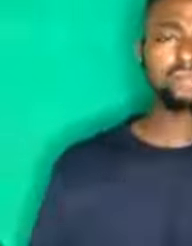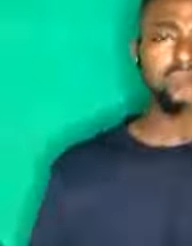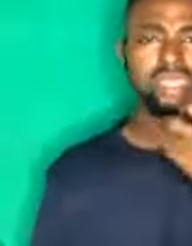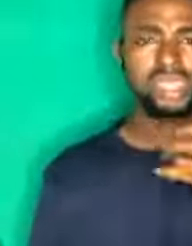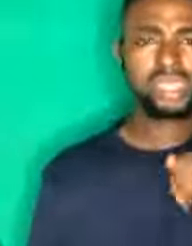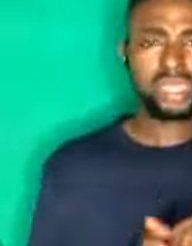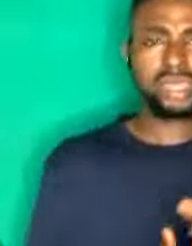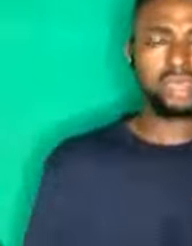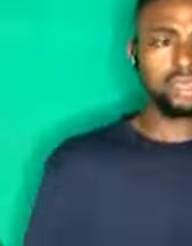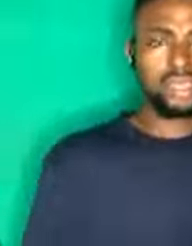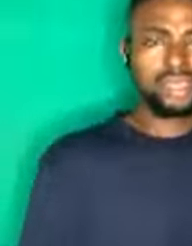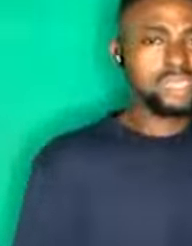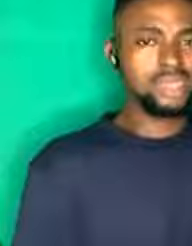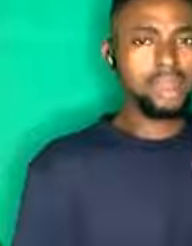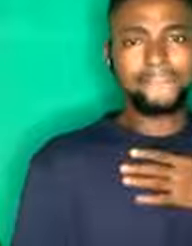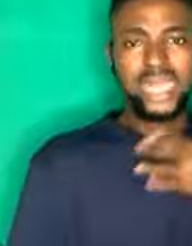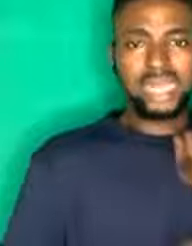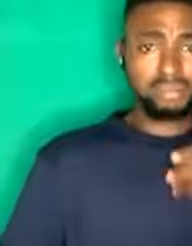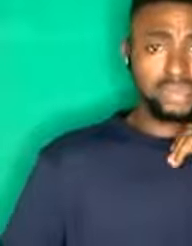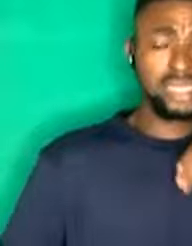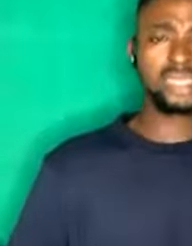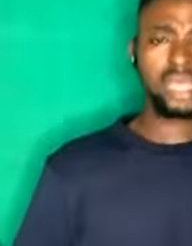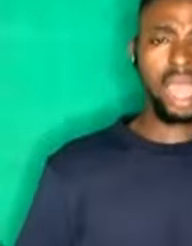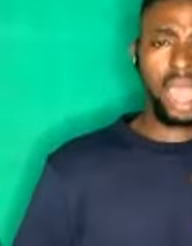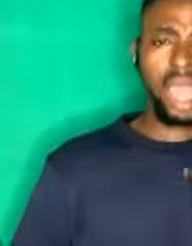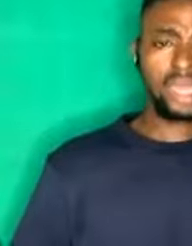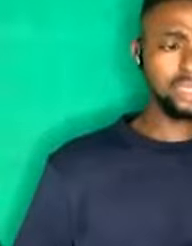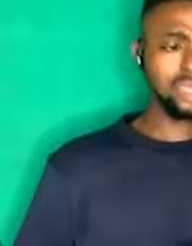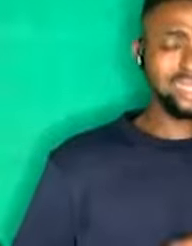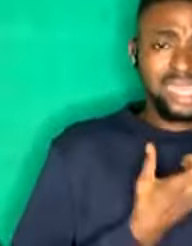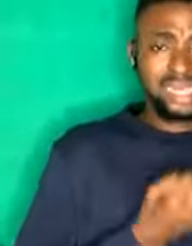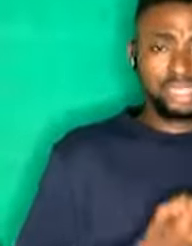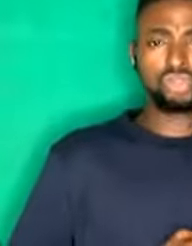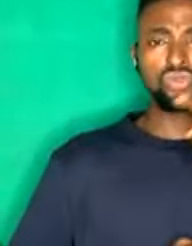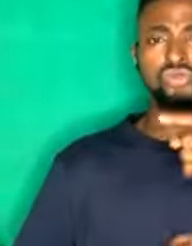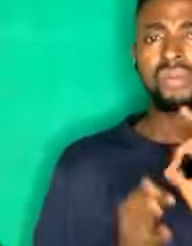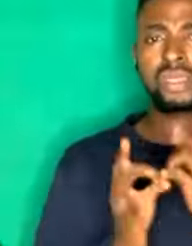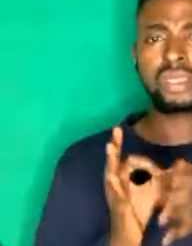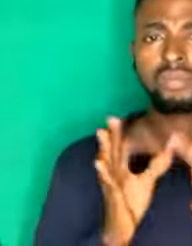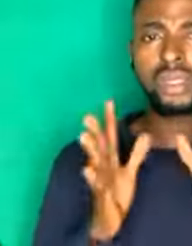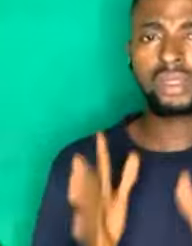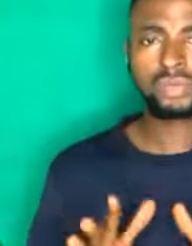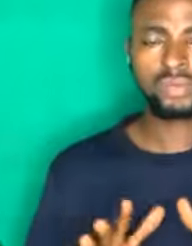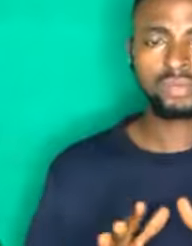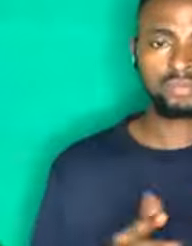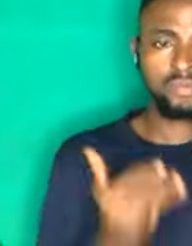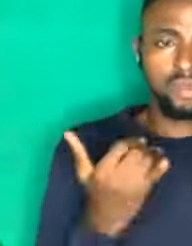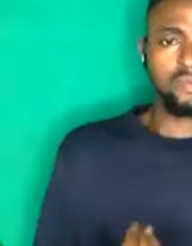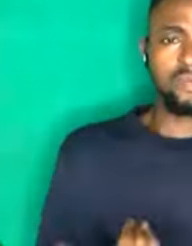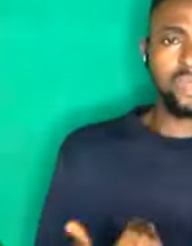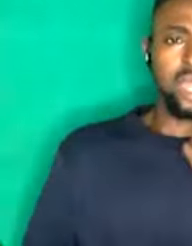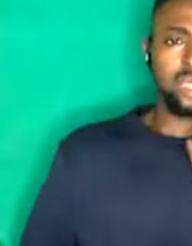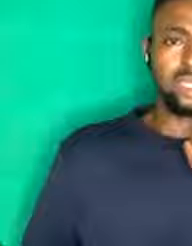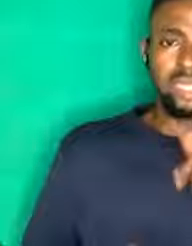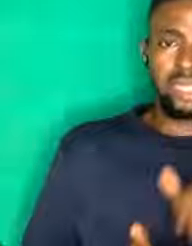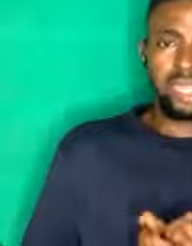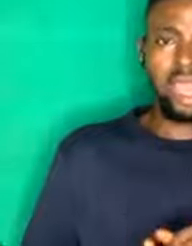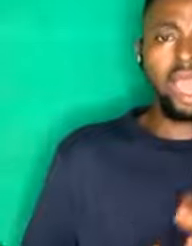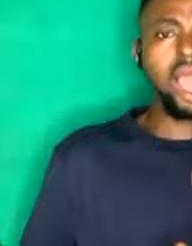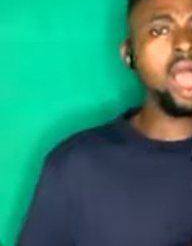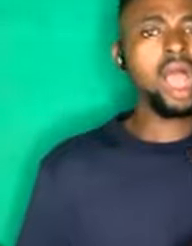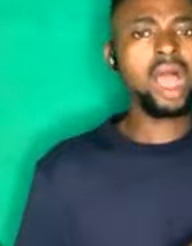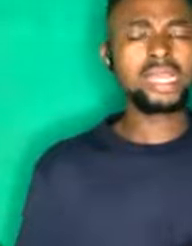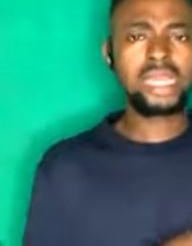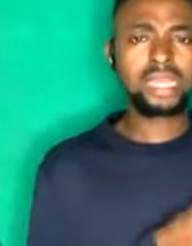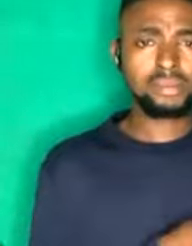name is Oluwakemi, I sign it. You as a sign language interpreter do not now begin to say, her name is. Rather, you